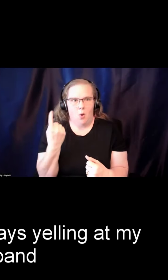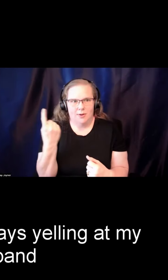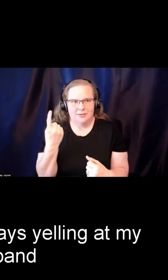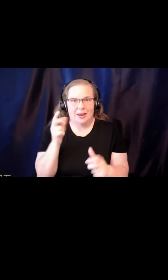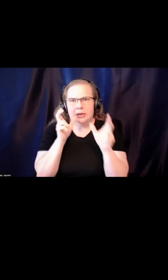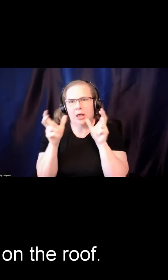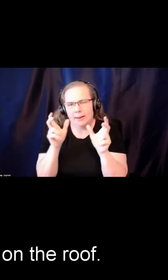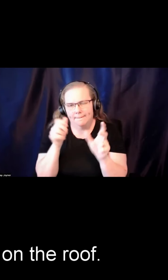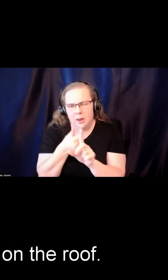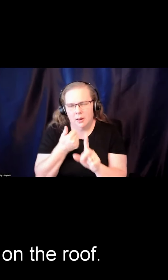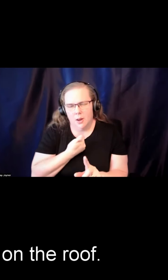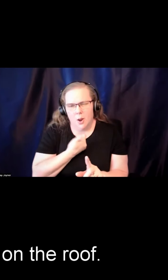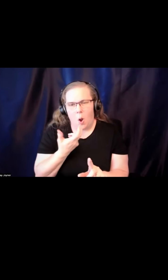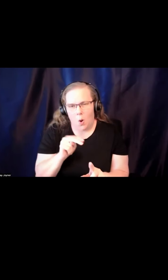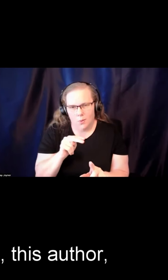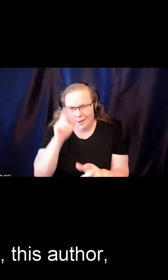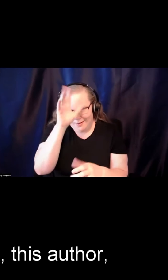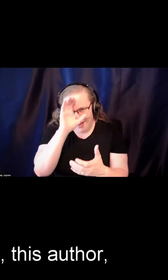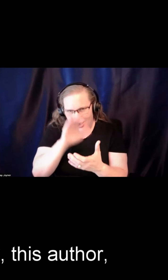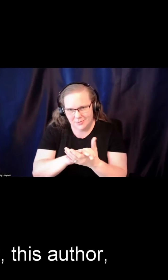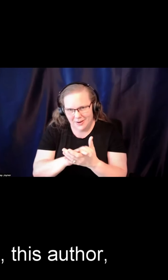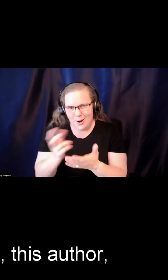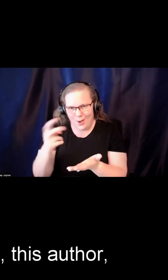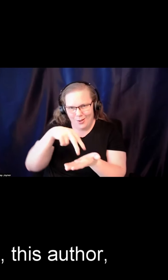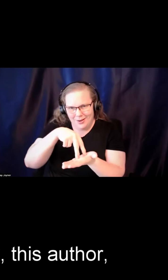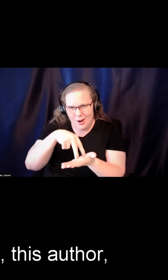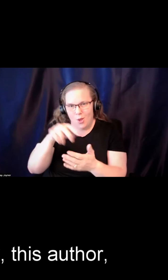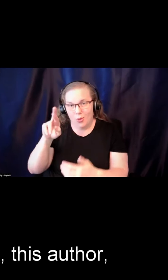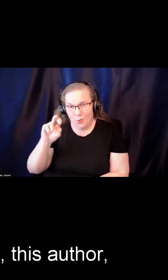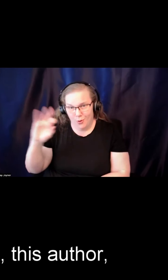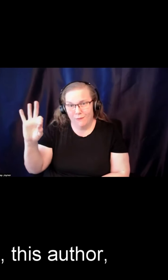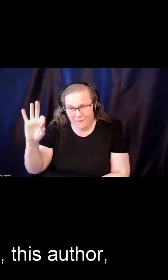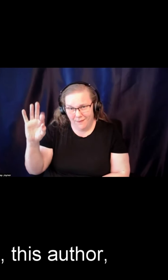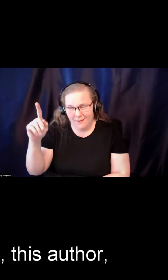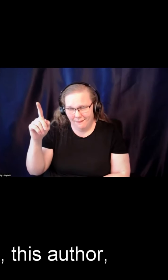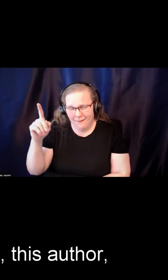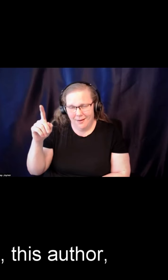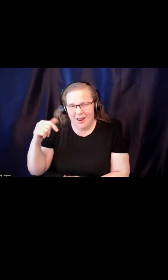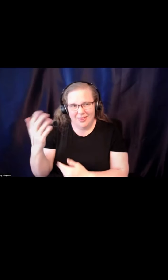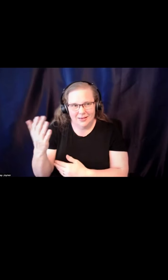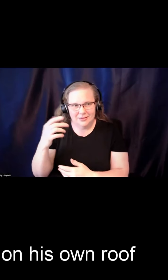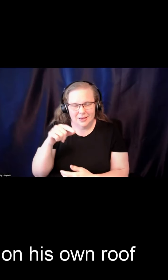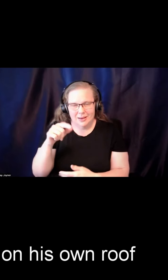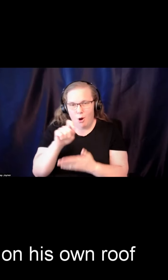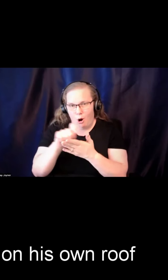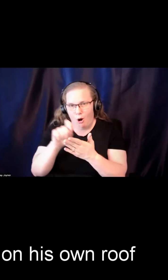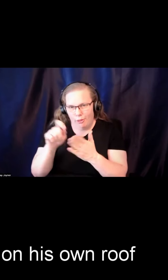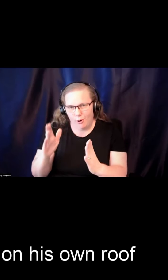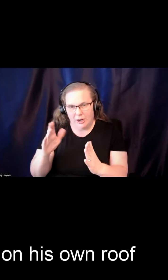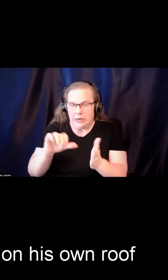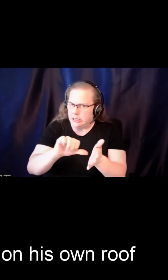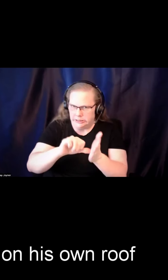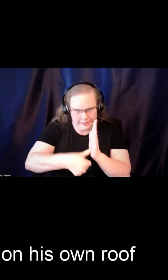at my own husband about getting up on the roof. And so this Morty, this author, insists